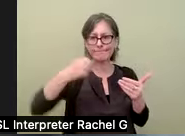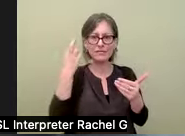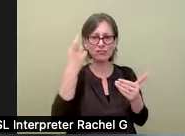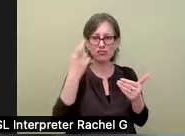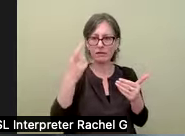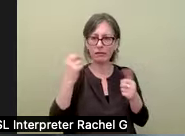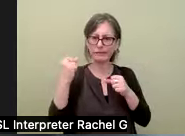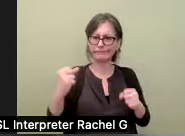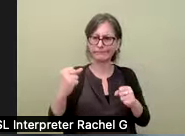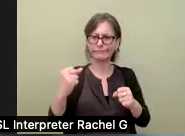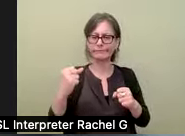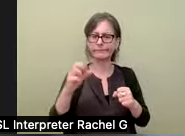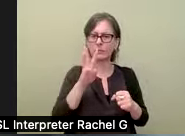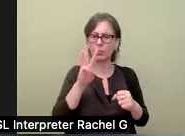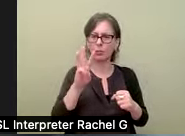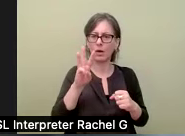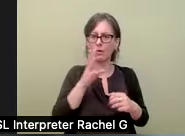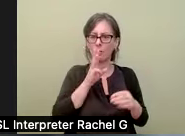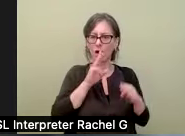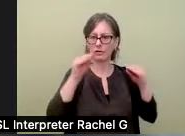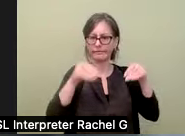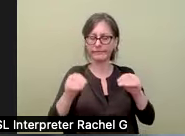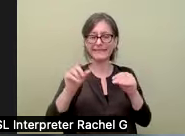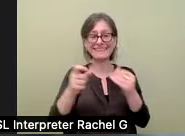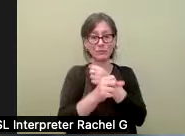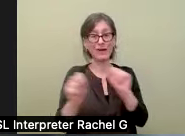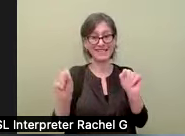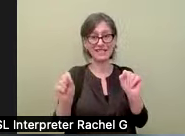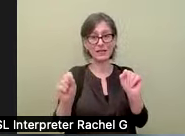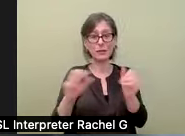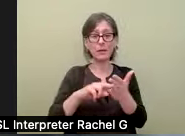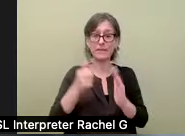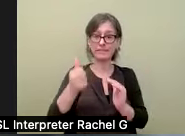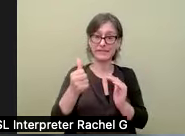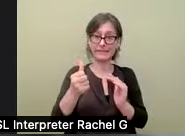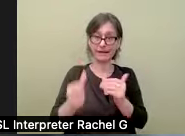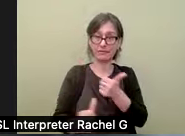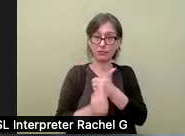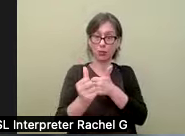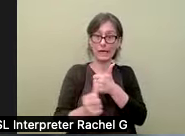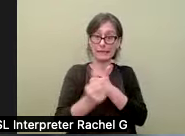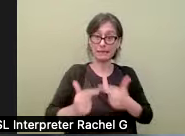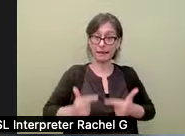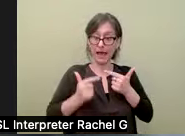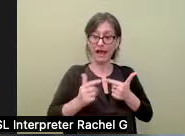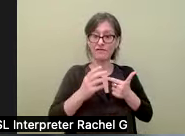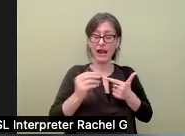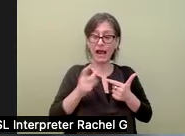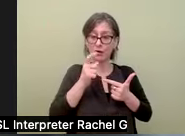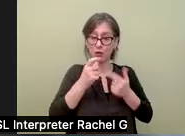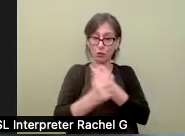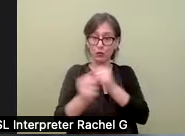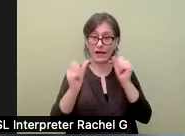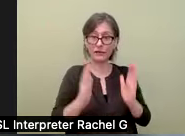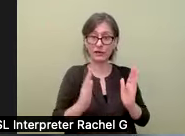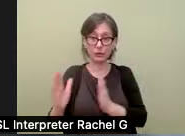those waves were, and ended up needing to be rescued. So then not only was his life in jeopardy, but it also puts the lives of rescuers